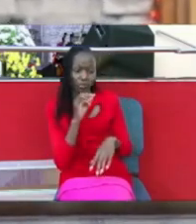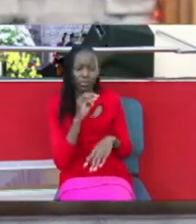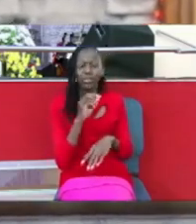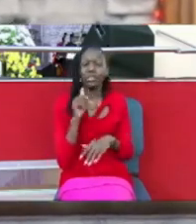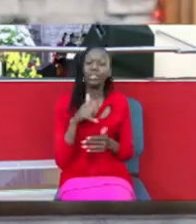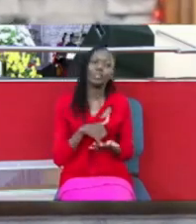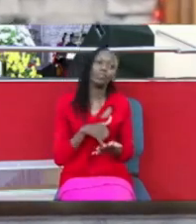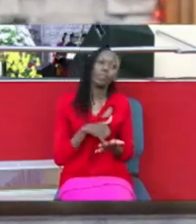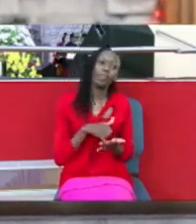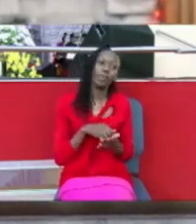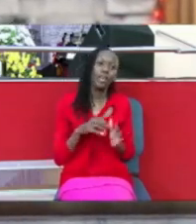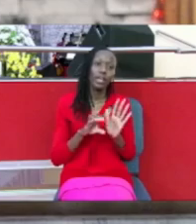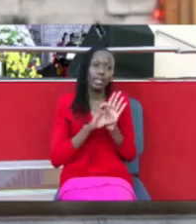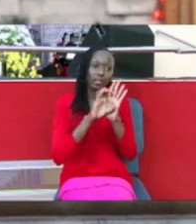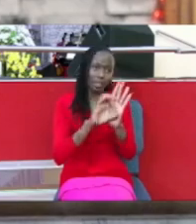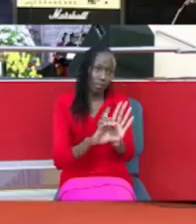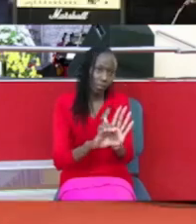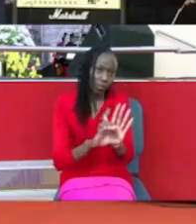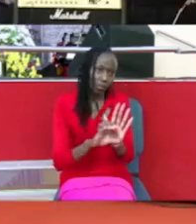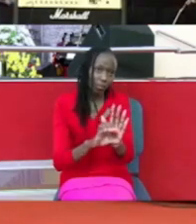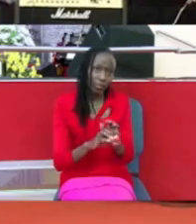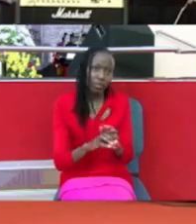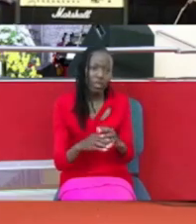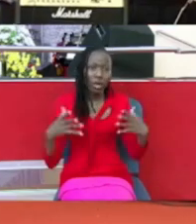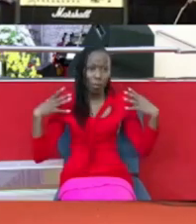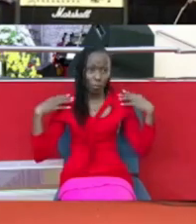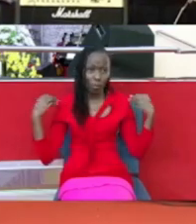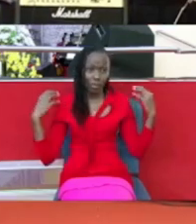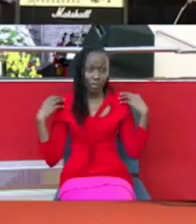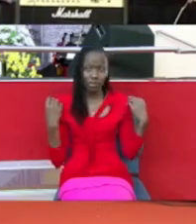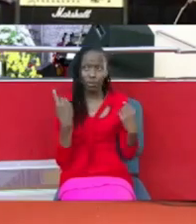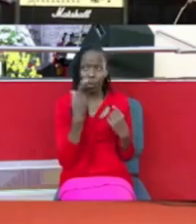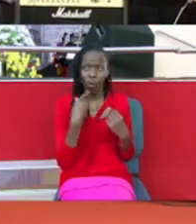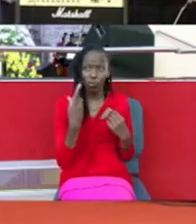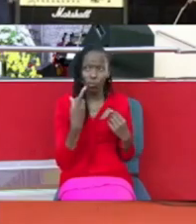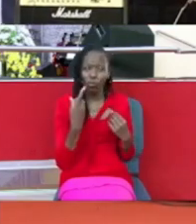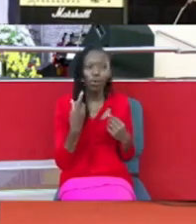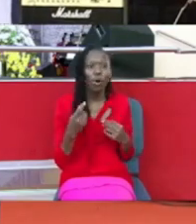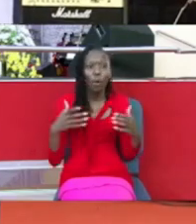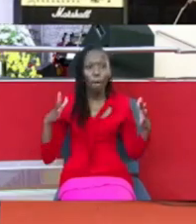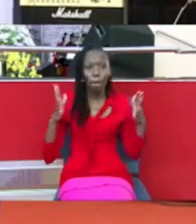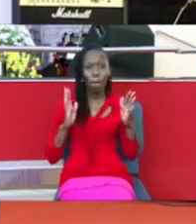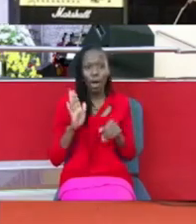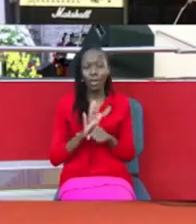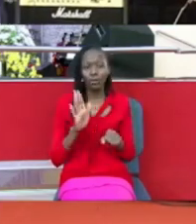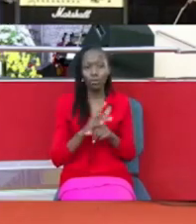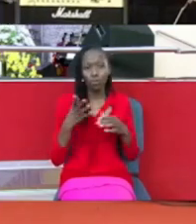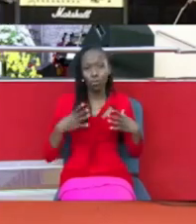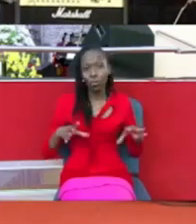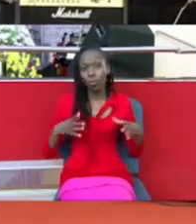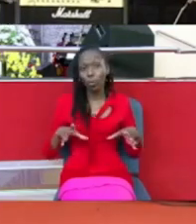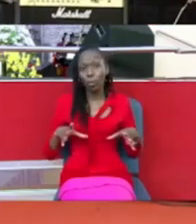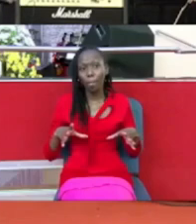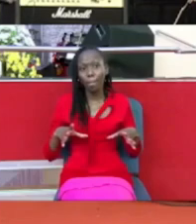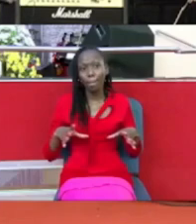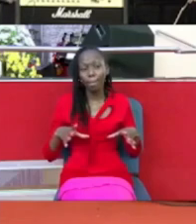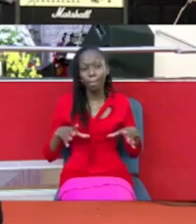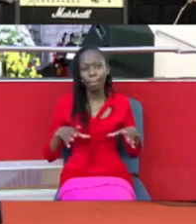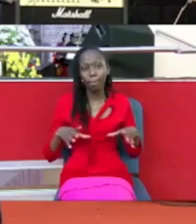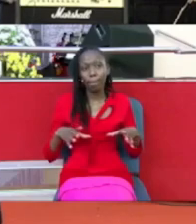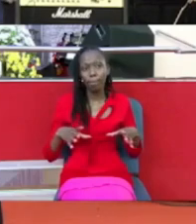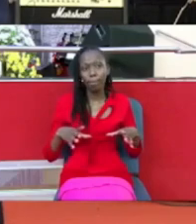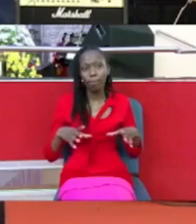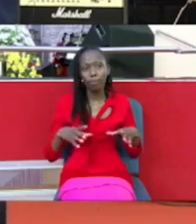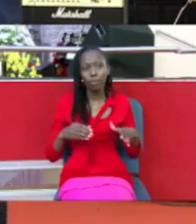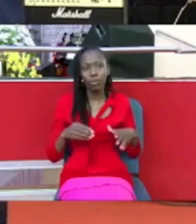For example, kwa mfano, it is a habit of majority of you, ni tabia kwa kati ya watu kati yenu,